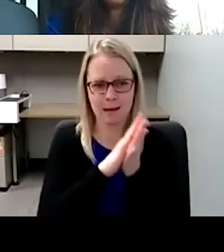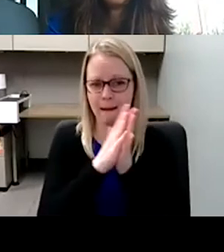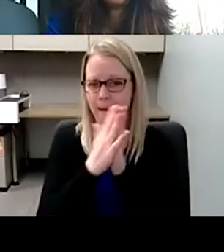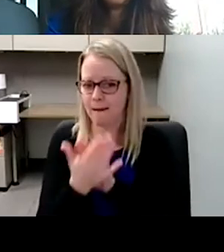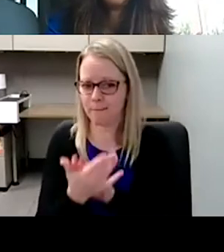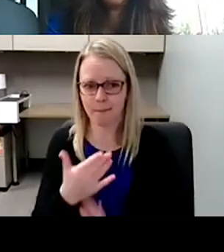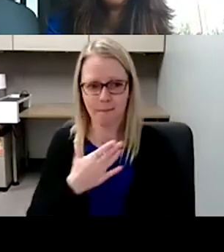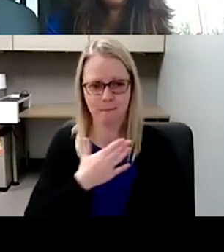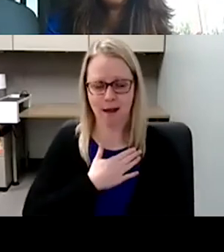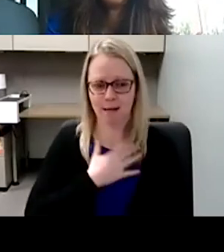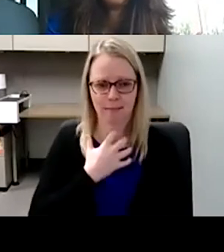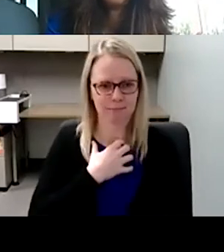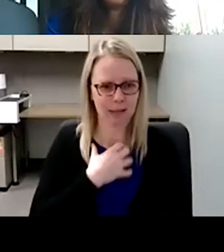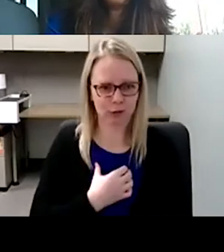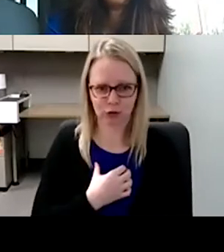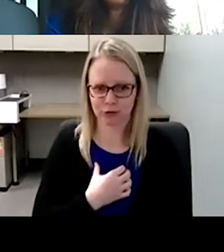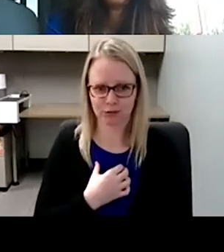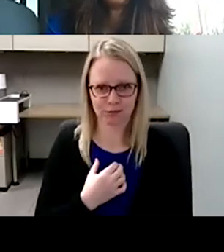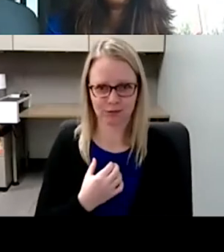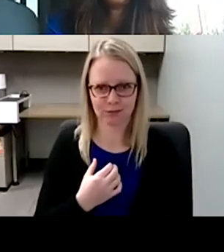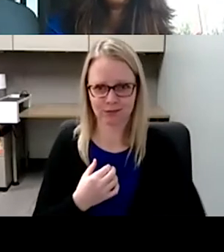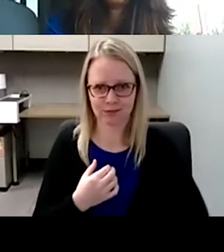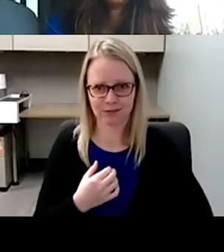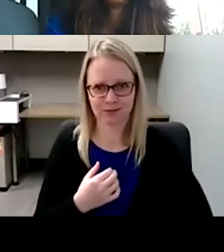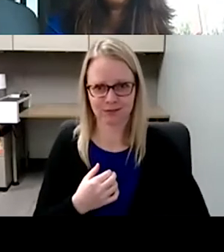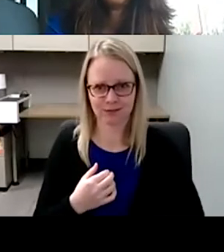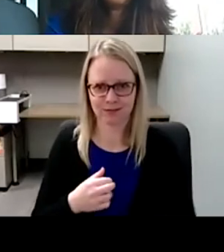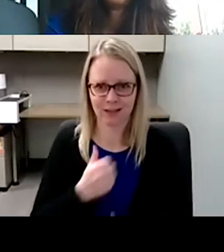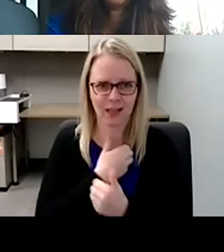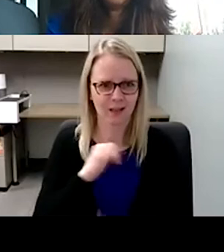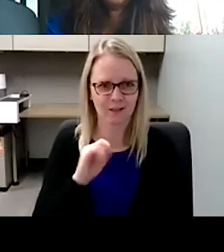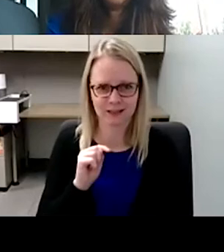it. No point. I love the debits and the credits, right?